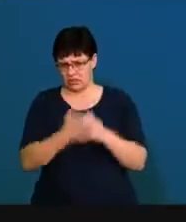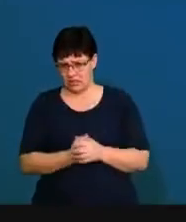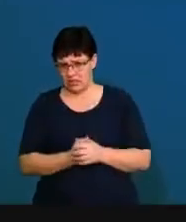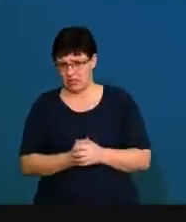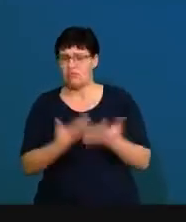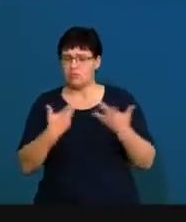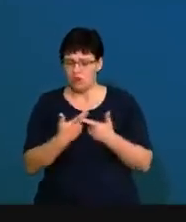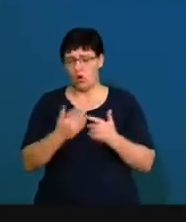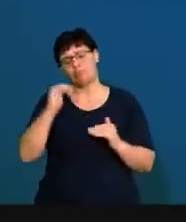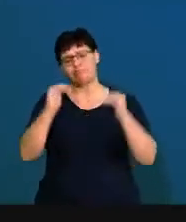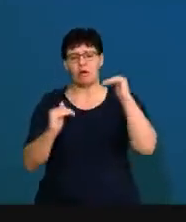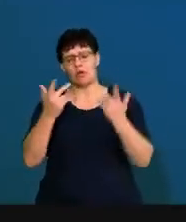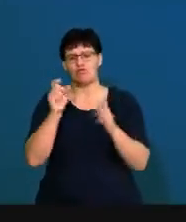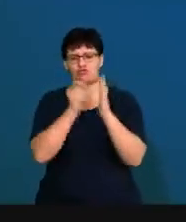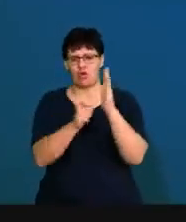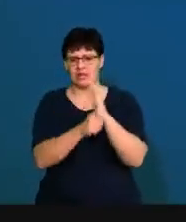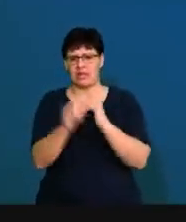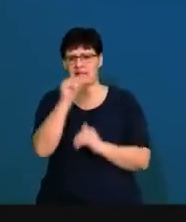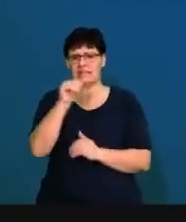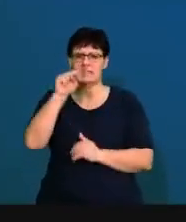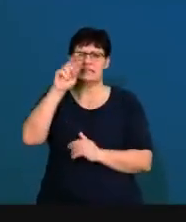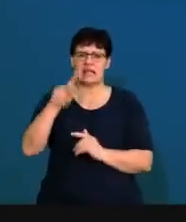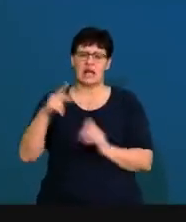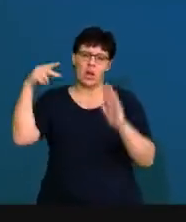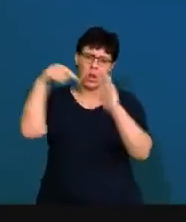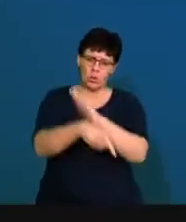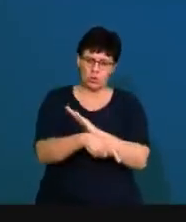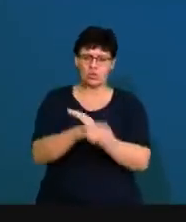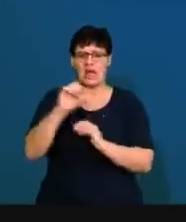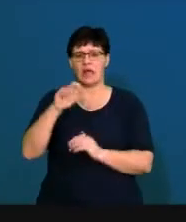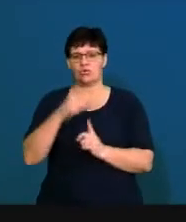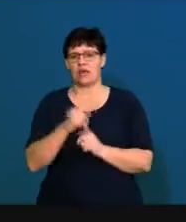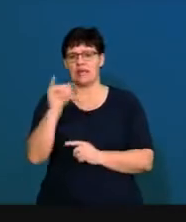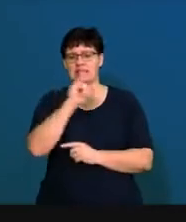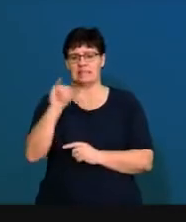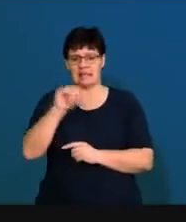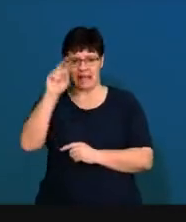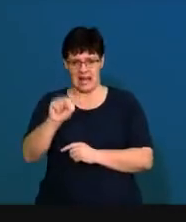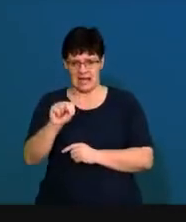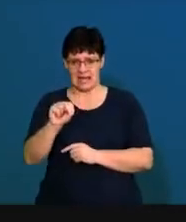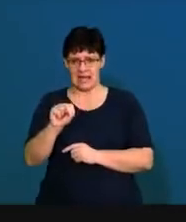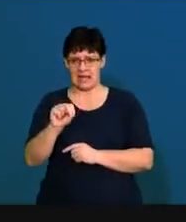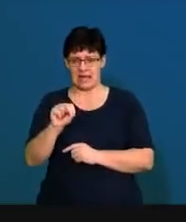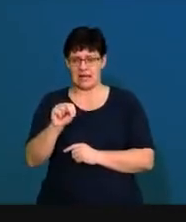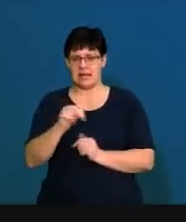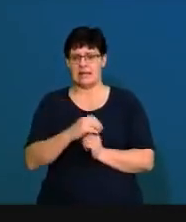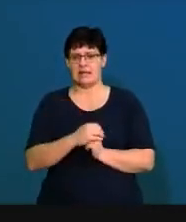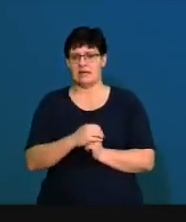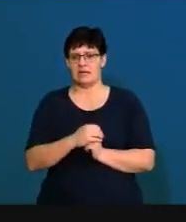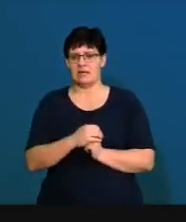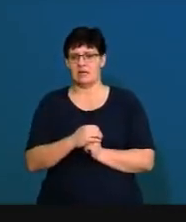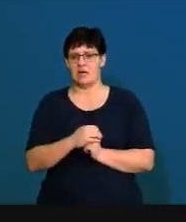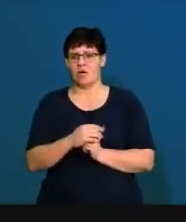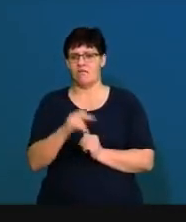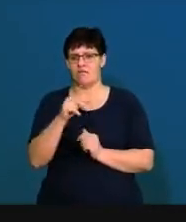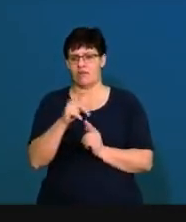are writing an equation that involves zinc losing electrons. It's going to be Zn, okay? That's